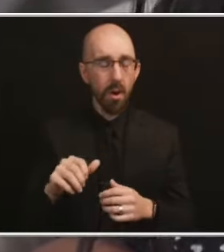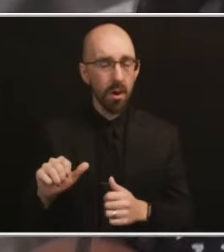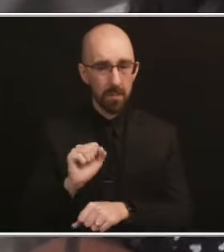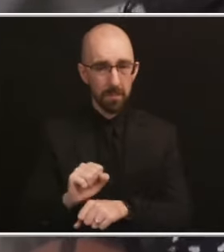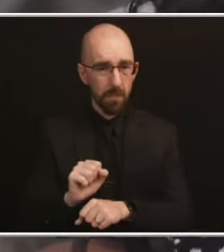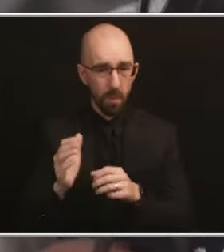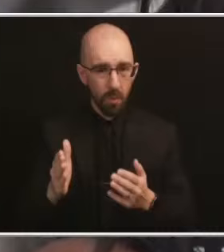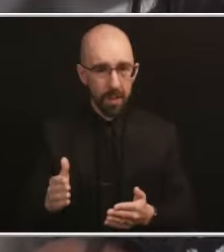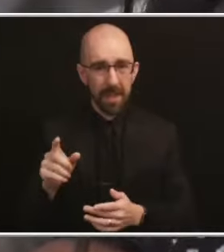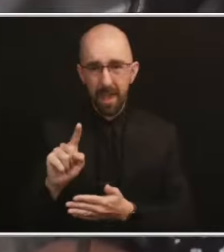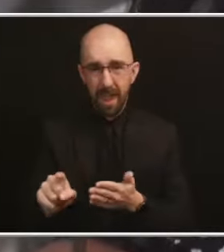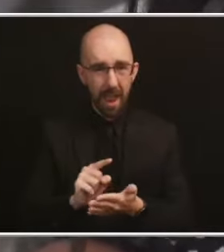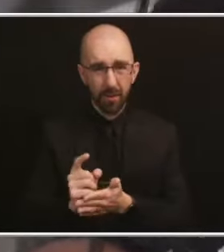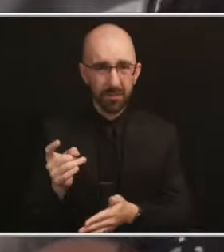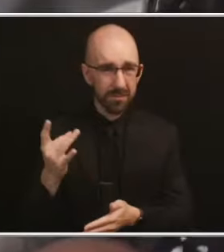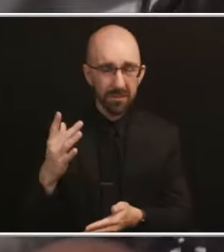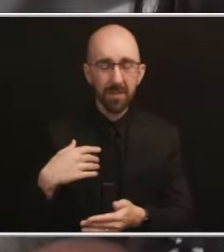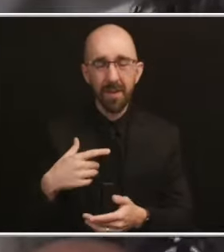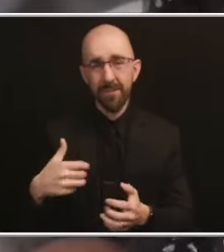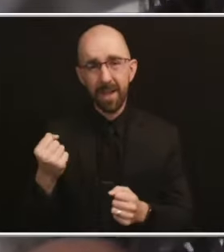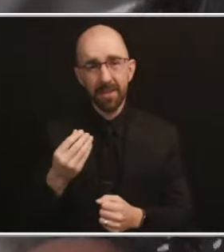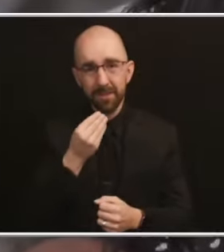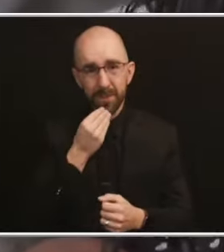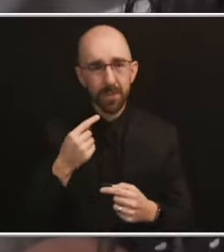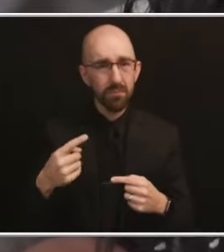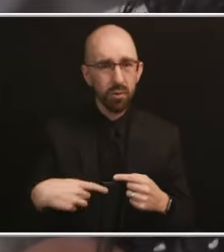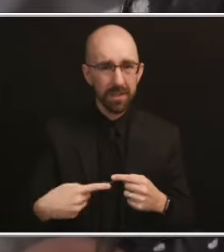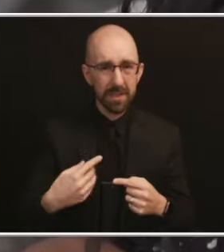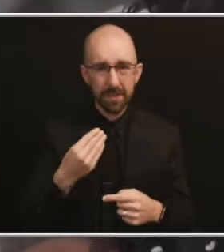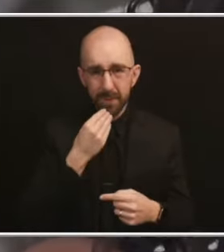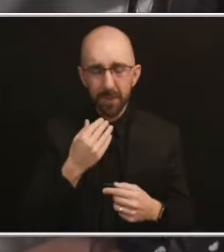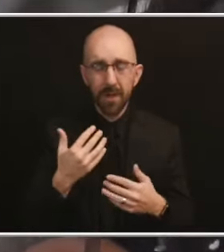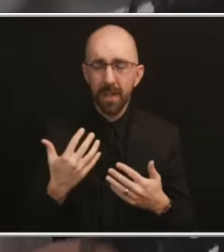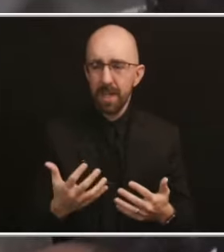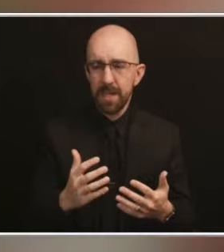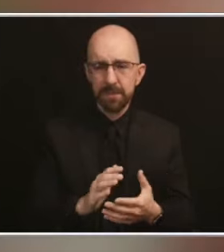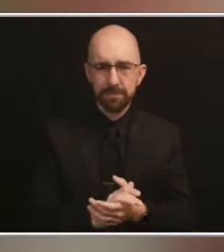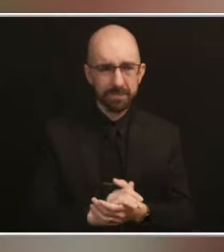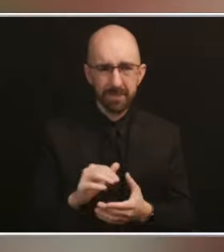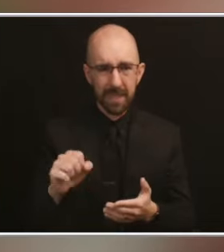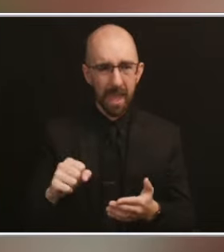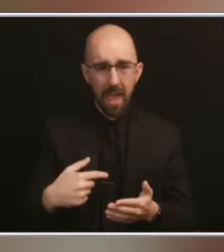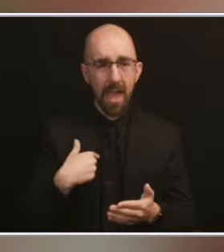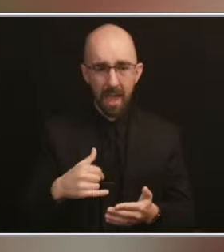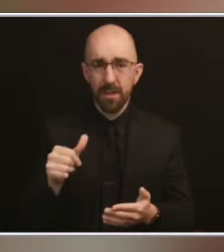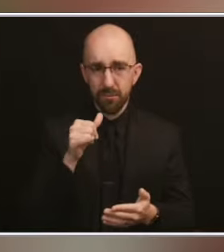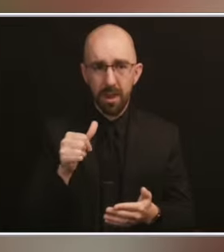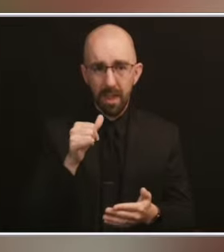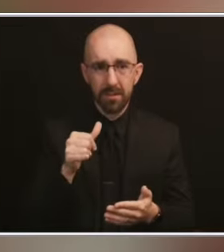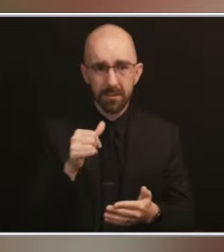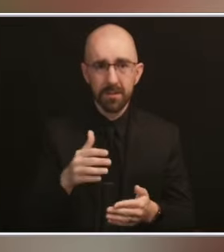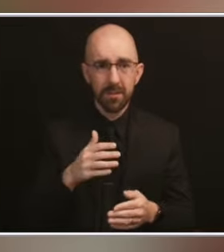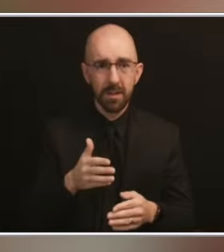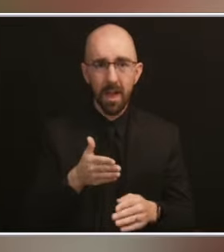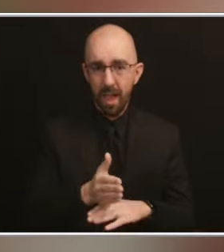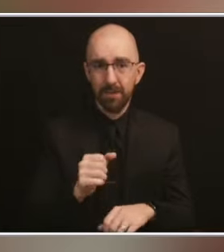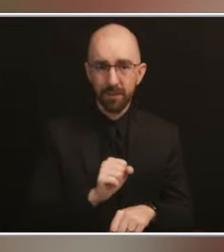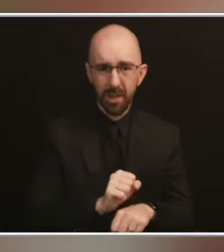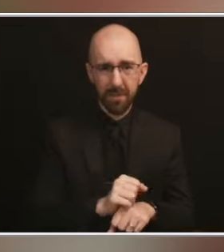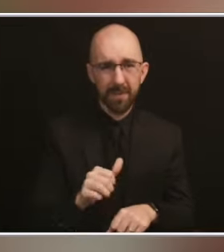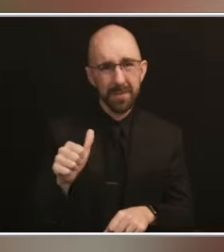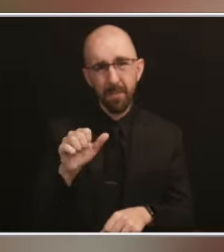crazy. You're eating fast food. You're eating processed food. And I drank on, after the job. I mean, it's the bar scene, right? And